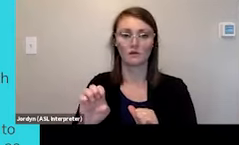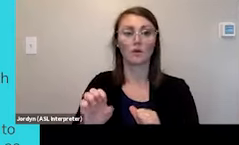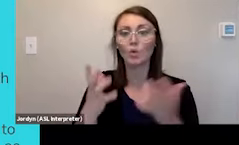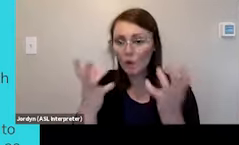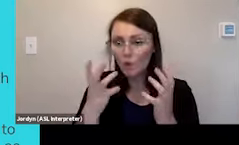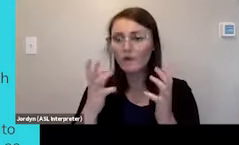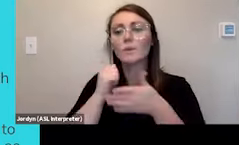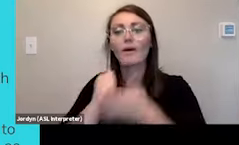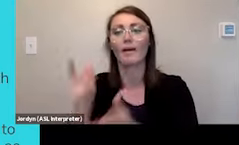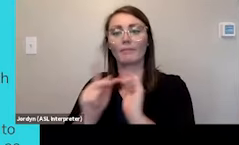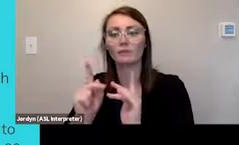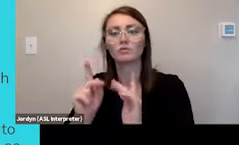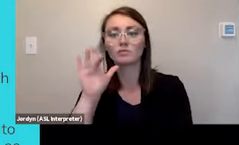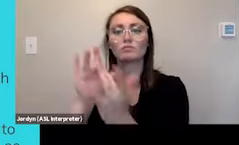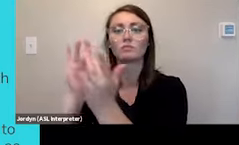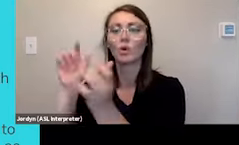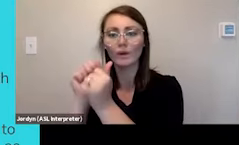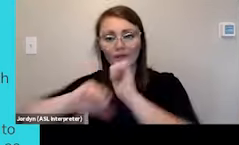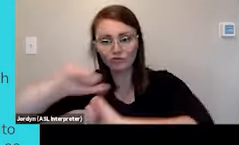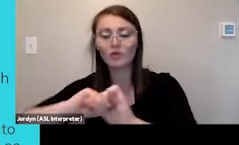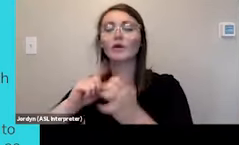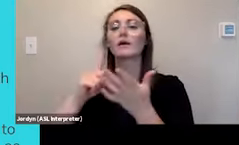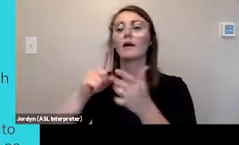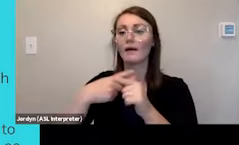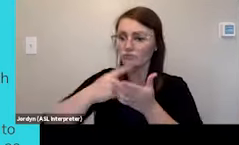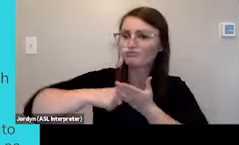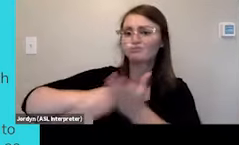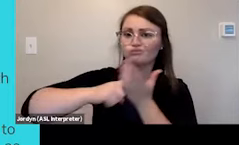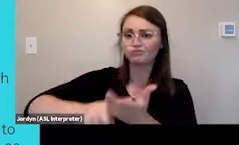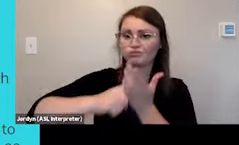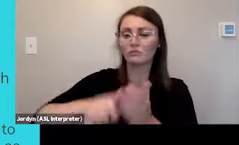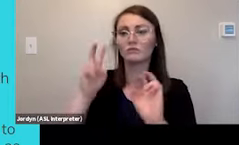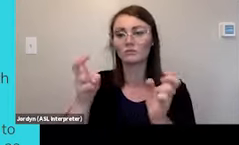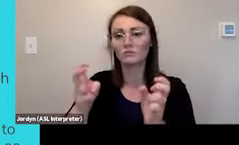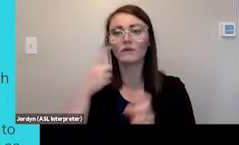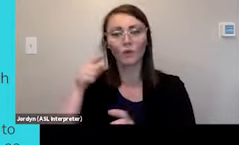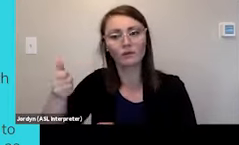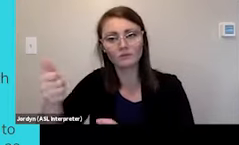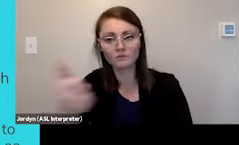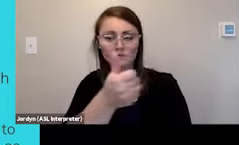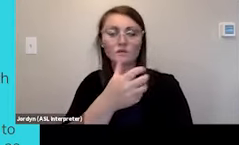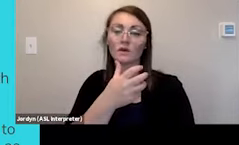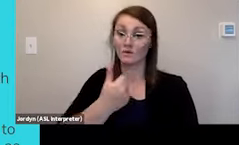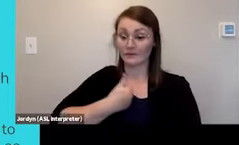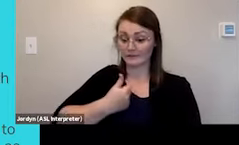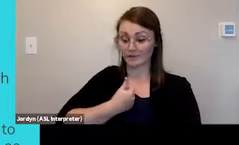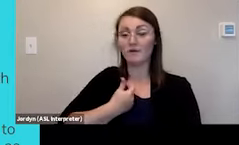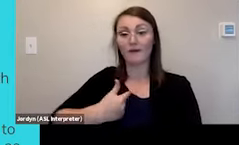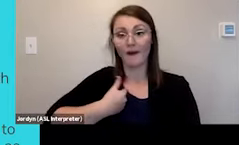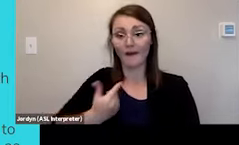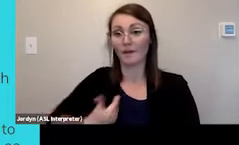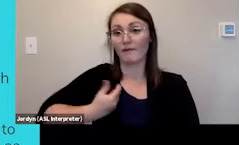for people to find each other, people to discuss issues unique to them, and so on. I myself, being a young man of color